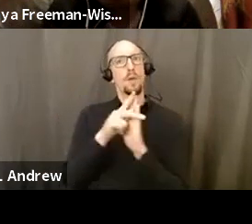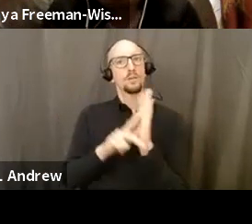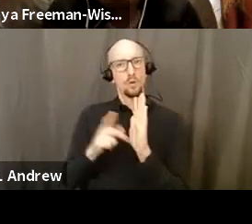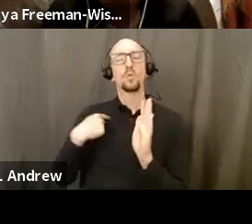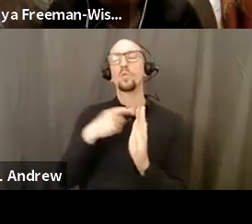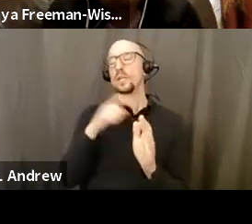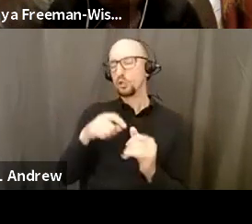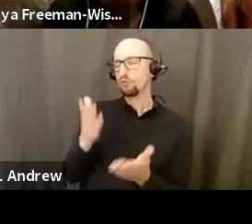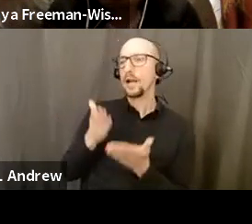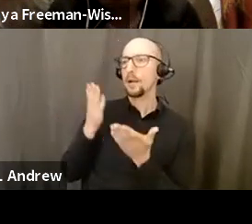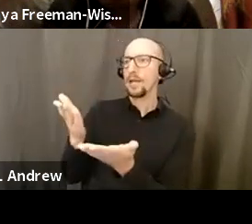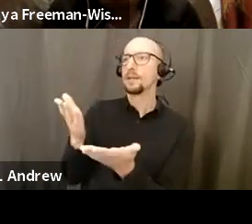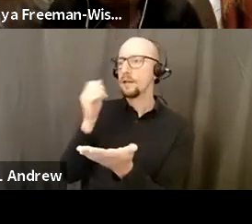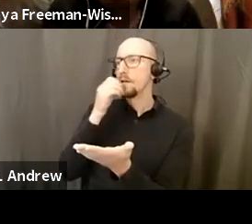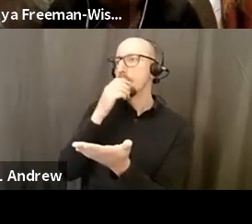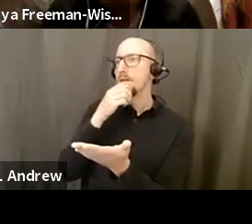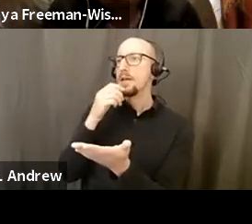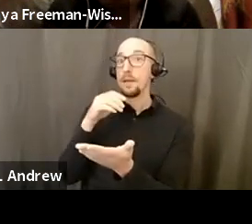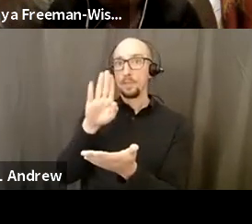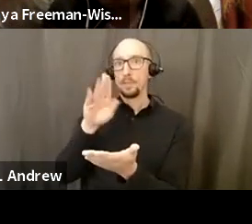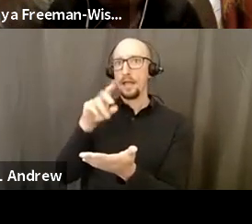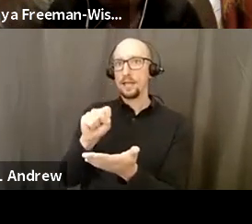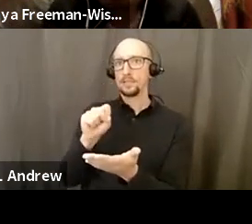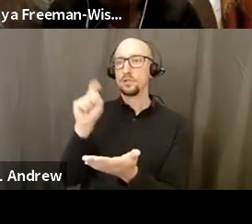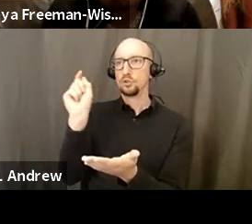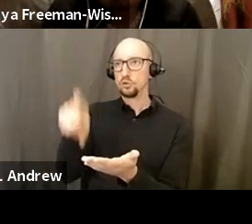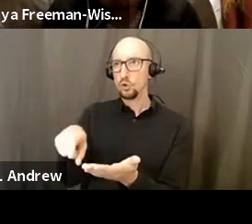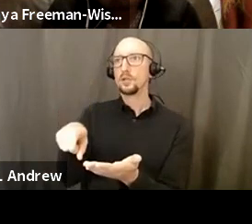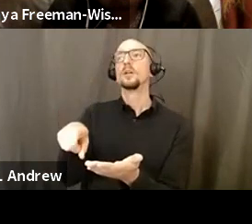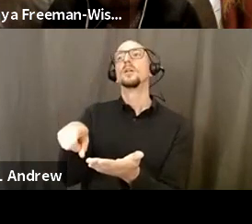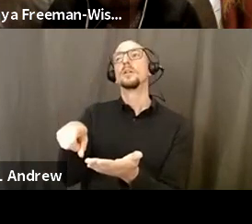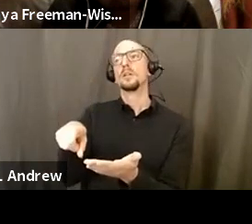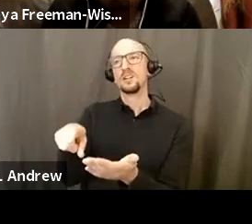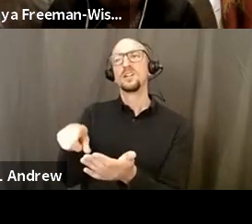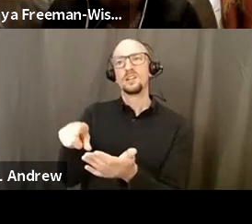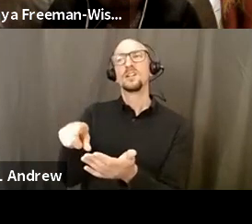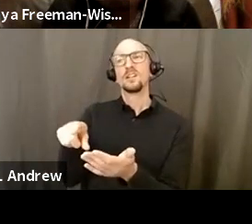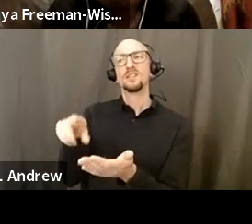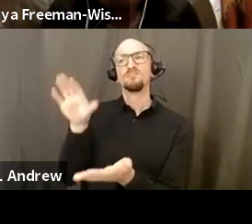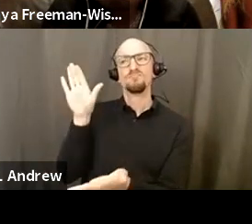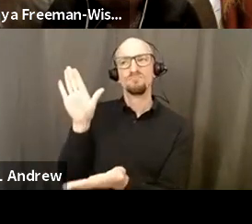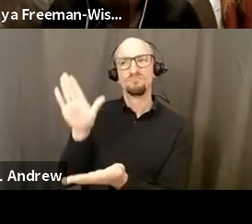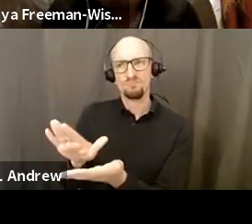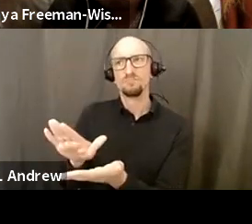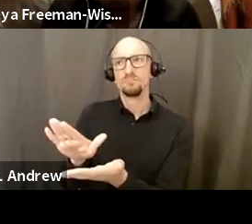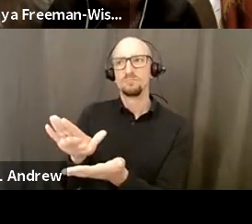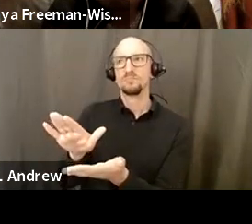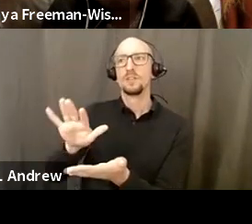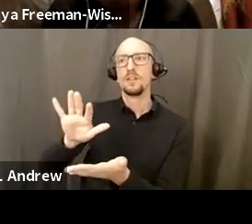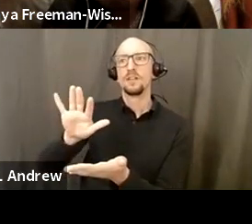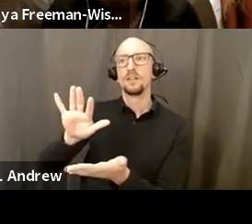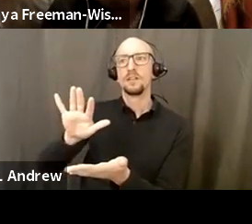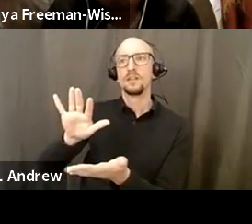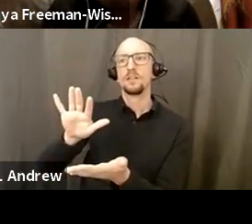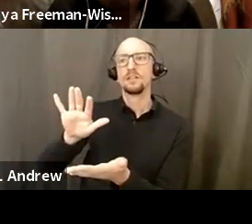committee, that BPS does shift the way they grade in 5th grade, and that is